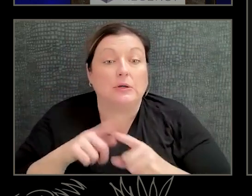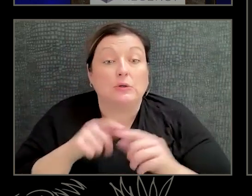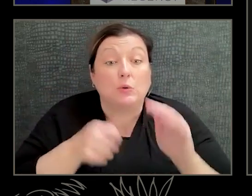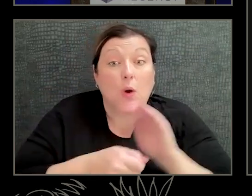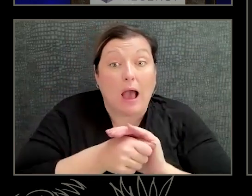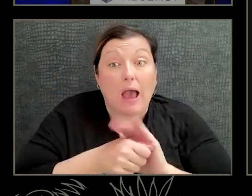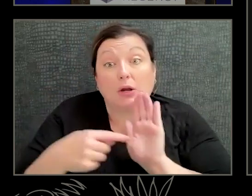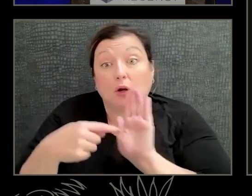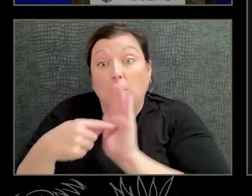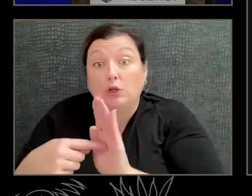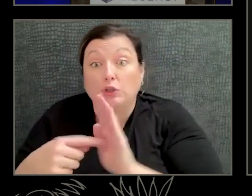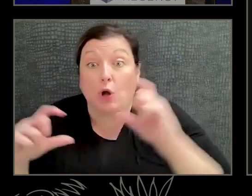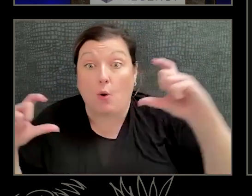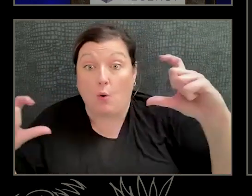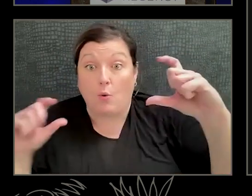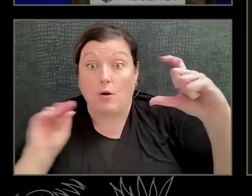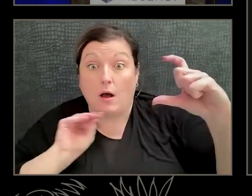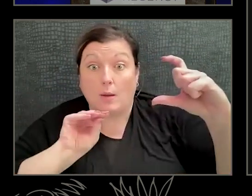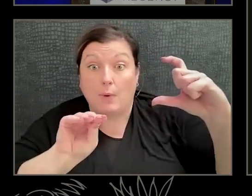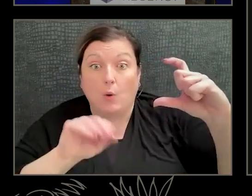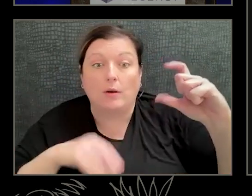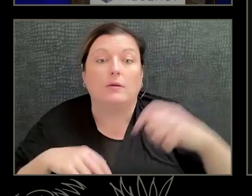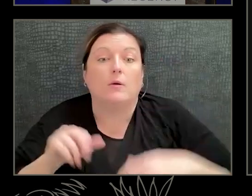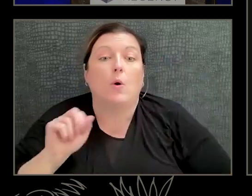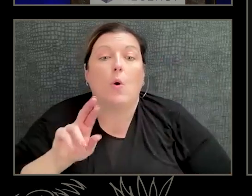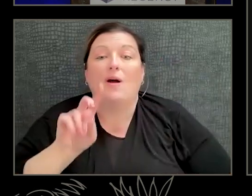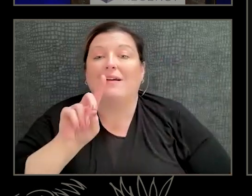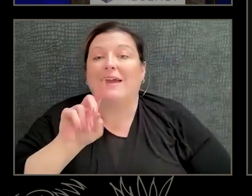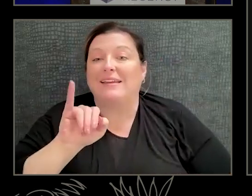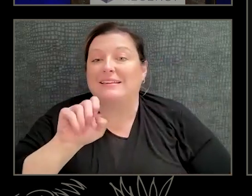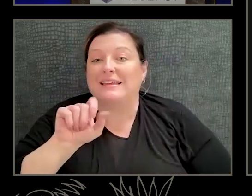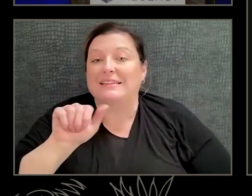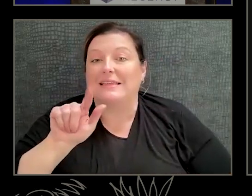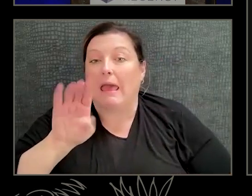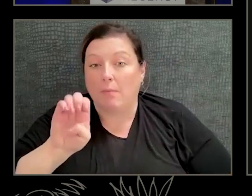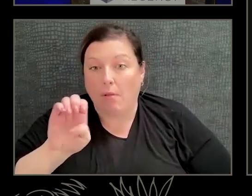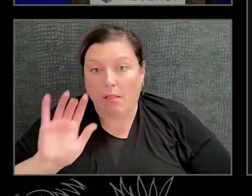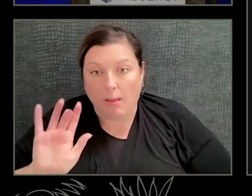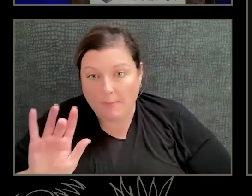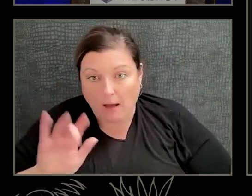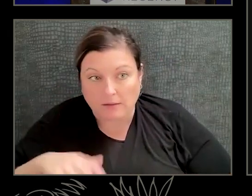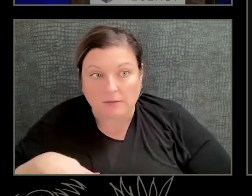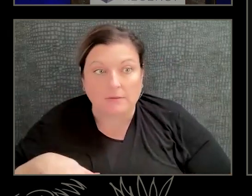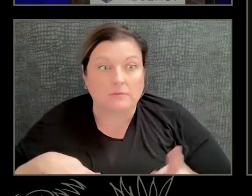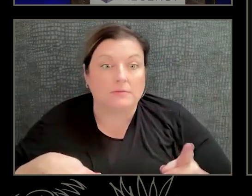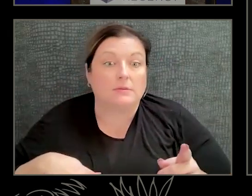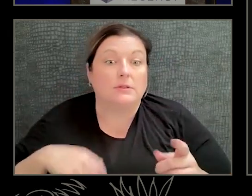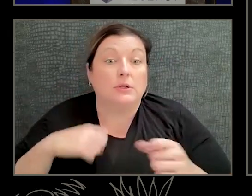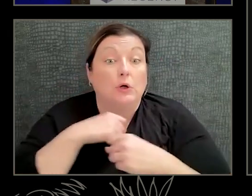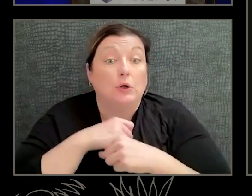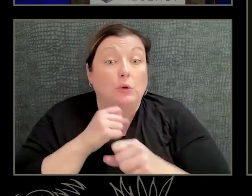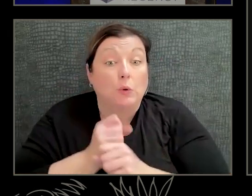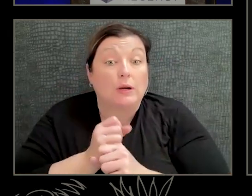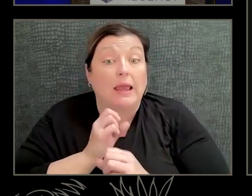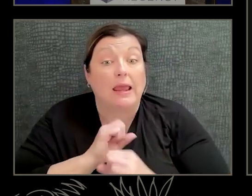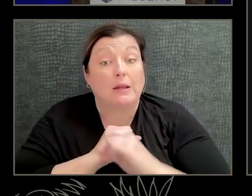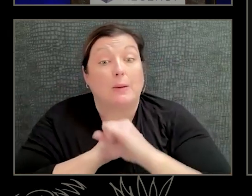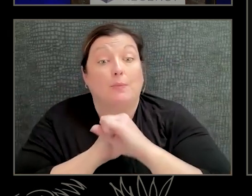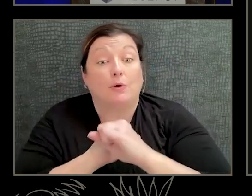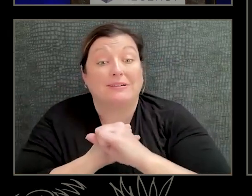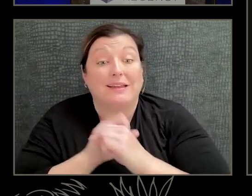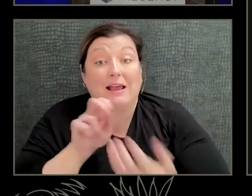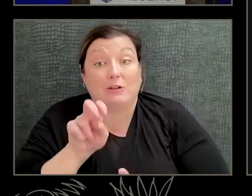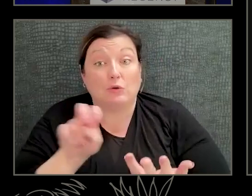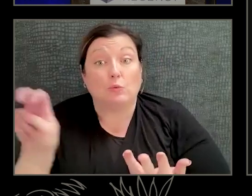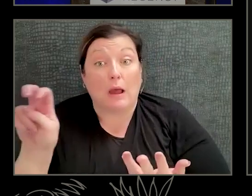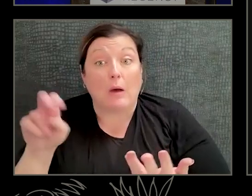to disable a button or any other component, to create a protected route. So if the user has